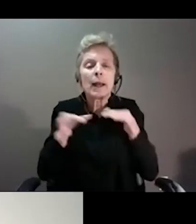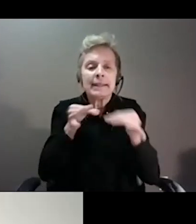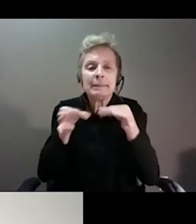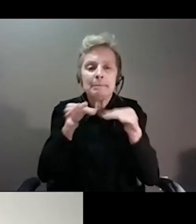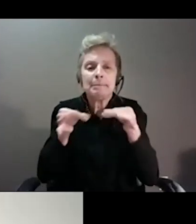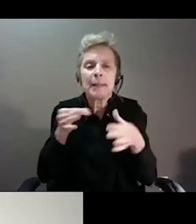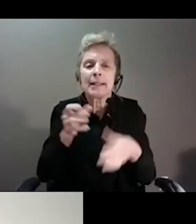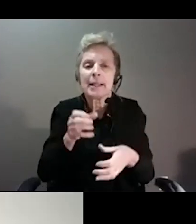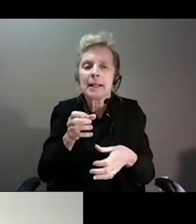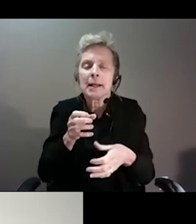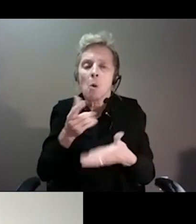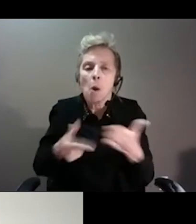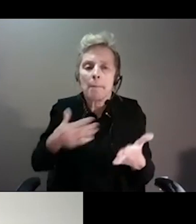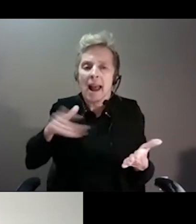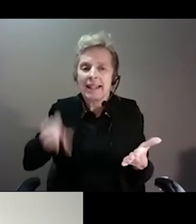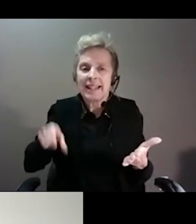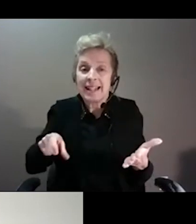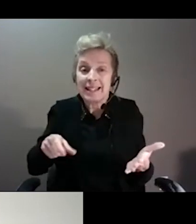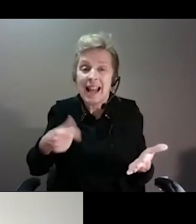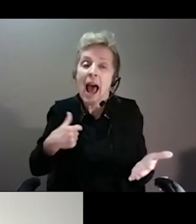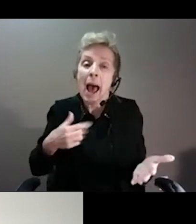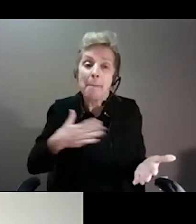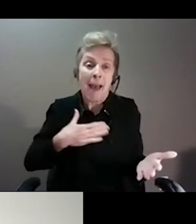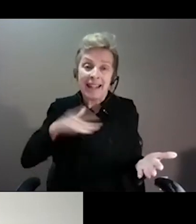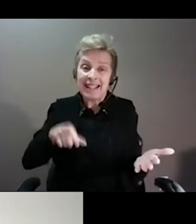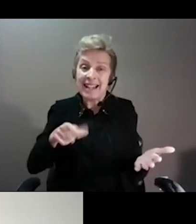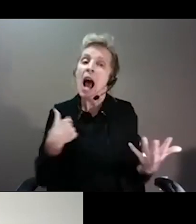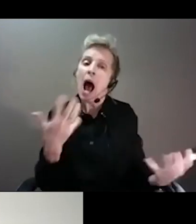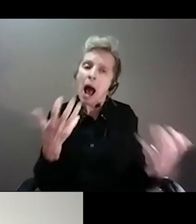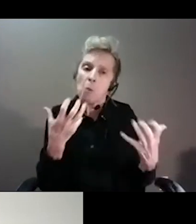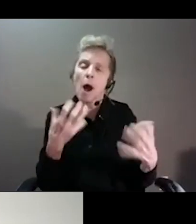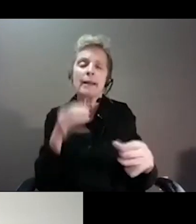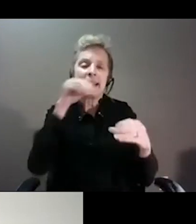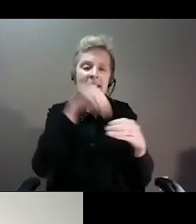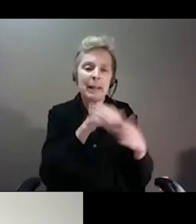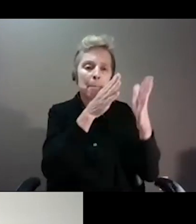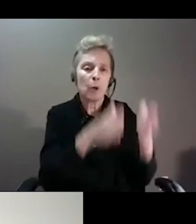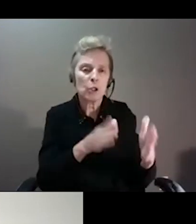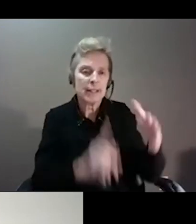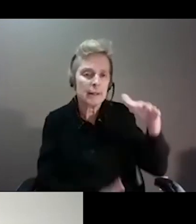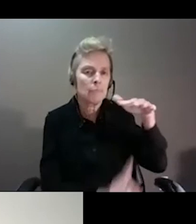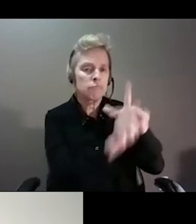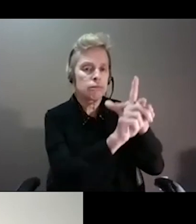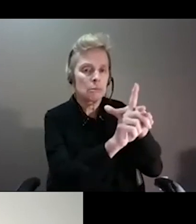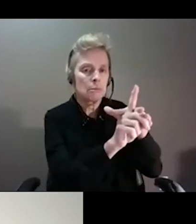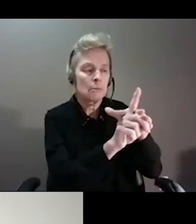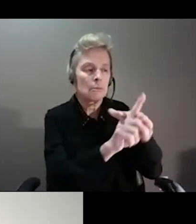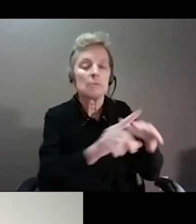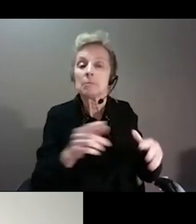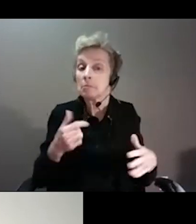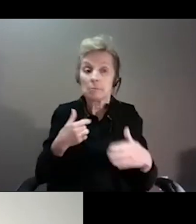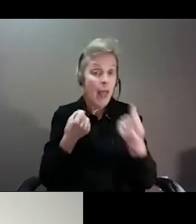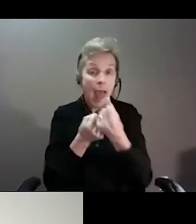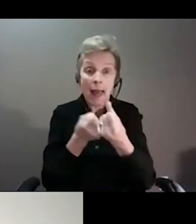needs are that I want to be in person, then you should say so, and you should advocate for that. And I think I've certainly done that for myself. I'm like,